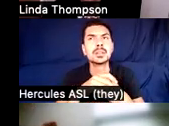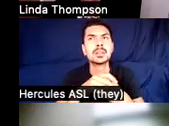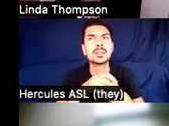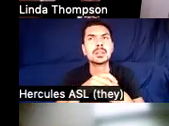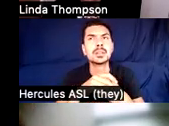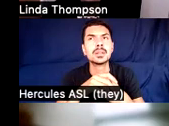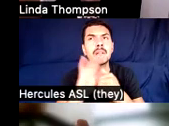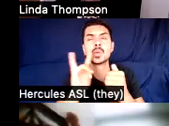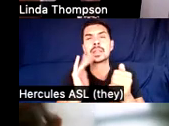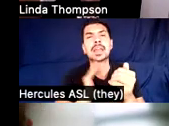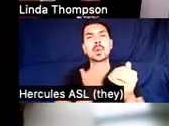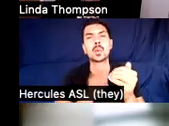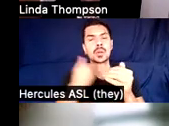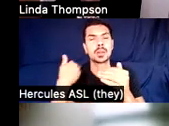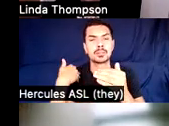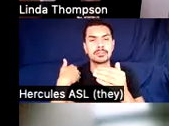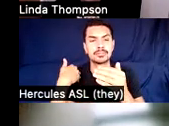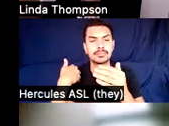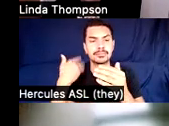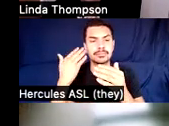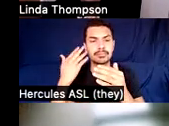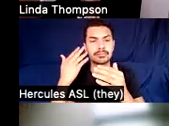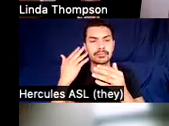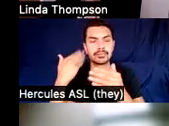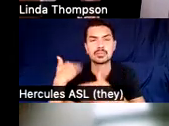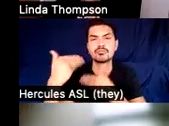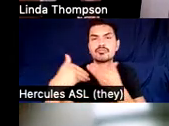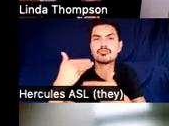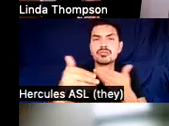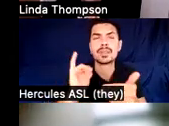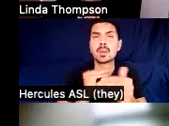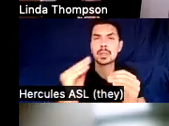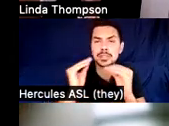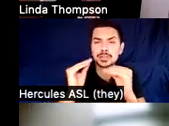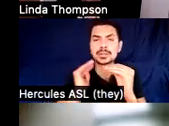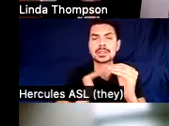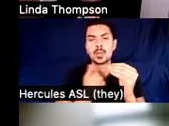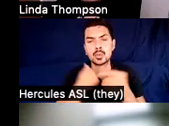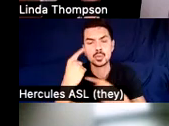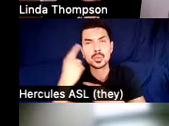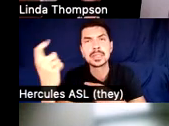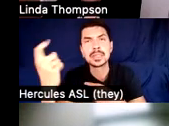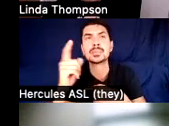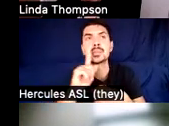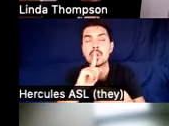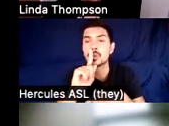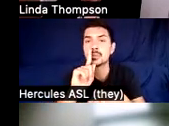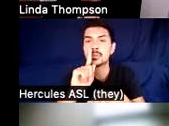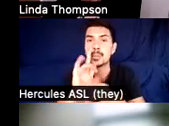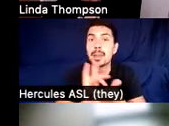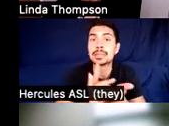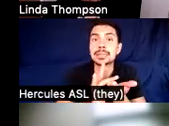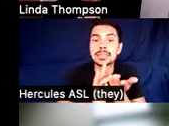kind of some of the harder portions of it, we have to remember that our teachings, our dreams, our medicines, they're also in there